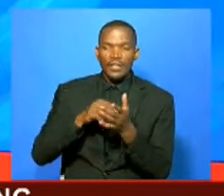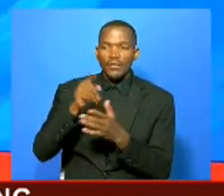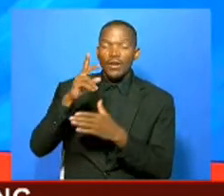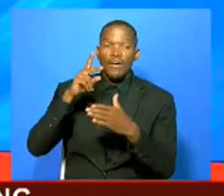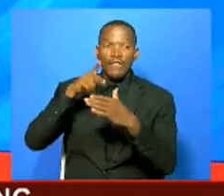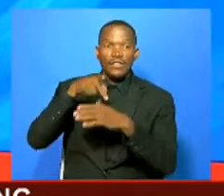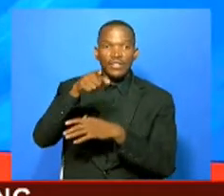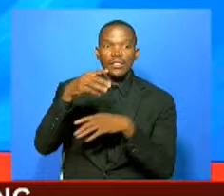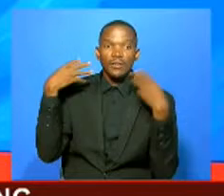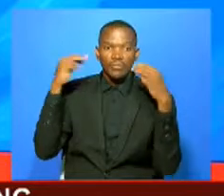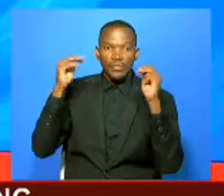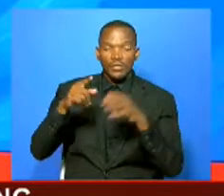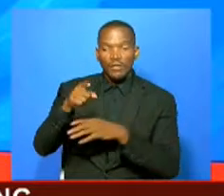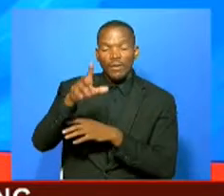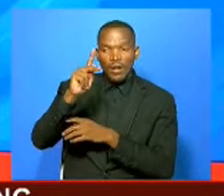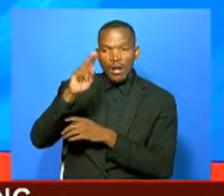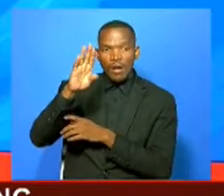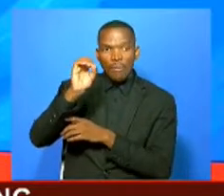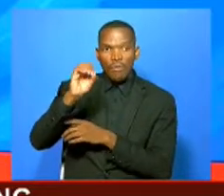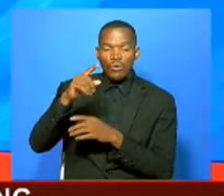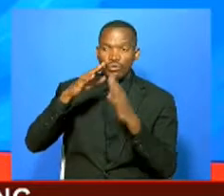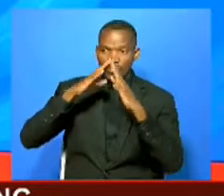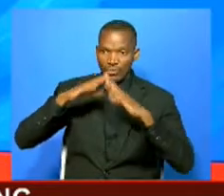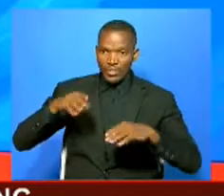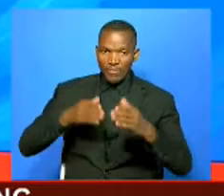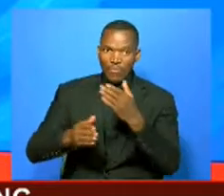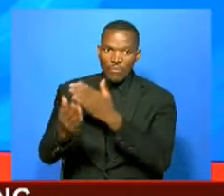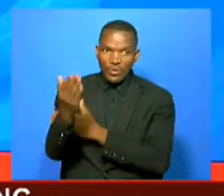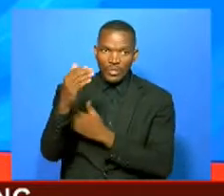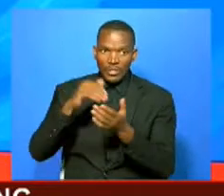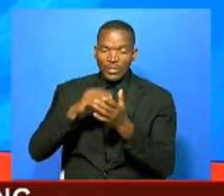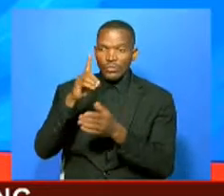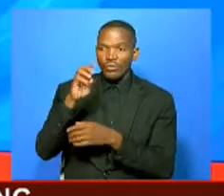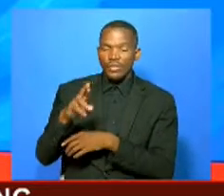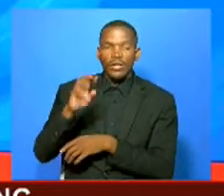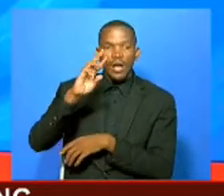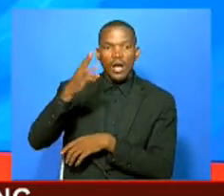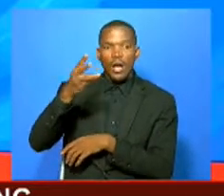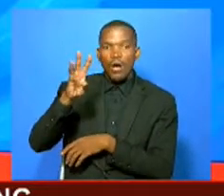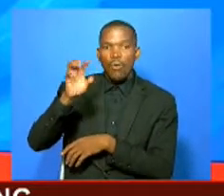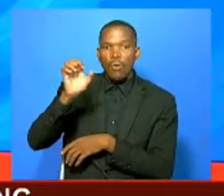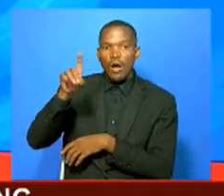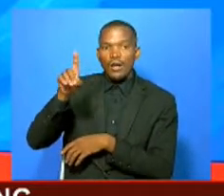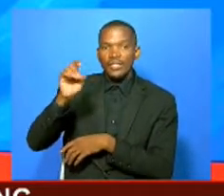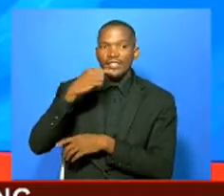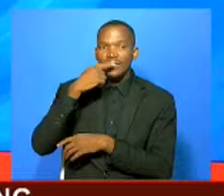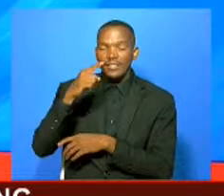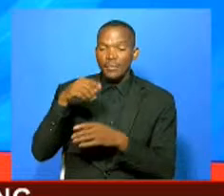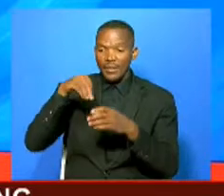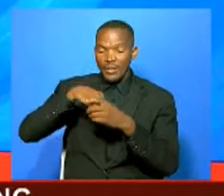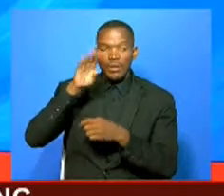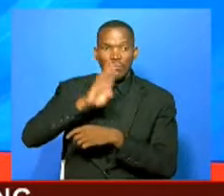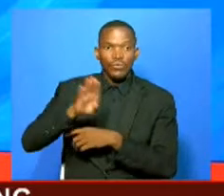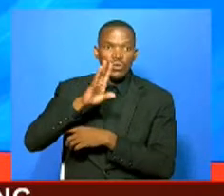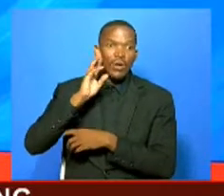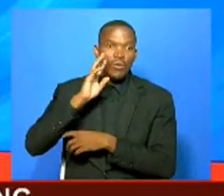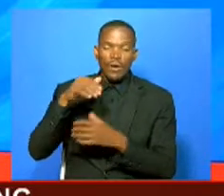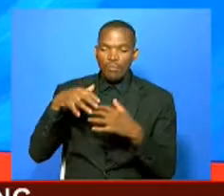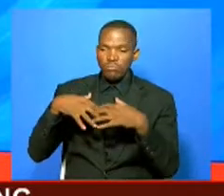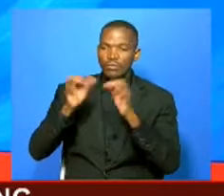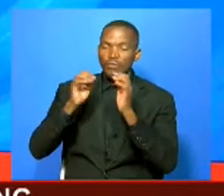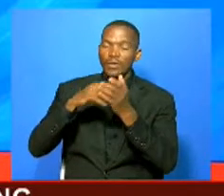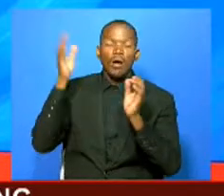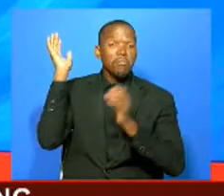laetetse tona wa ofisi ya ga tautona Re Kabomoreng mosong ono. Dr. Howard Browne a bolela gore e tla re a le mono a tshware tsoseletso go